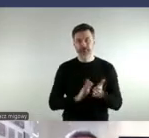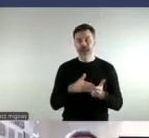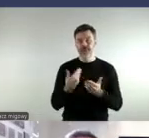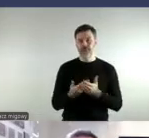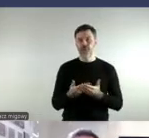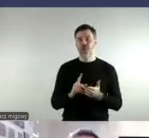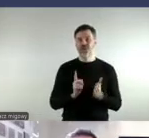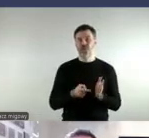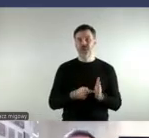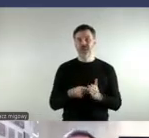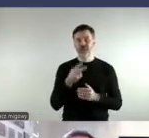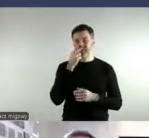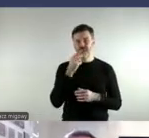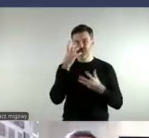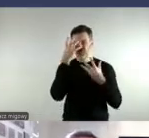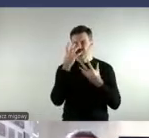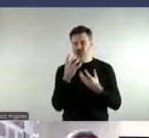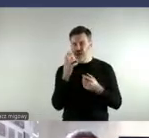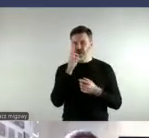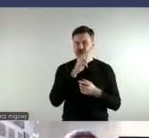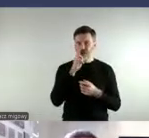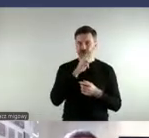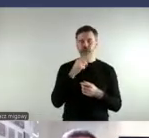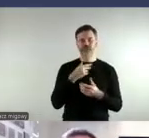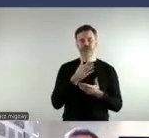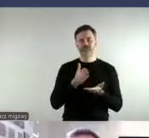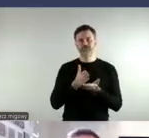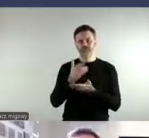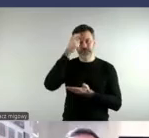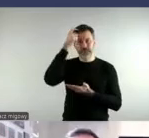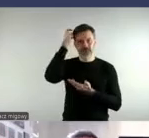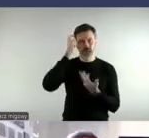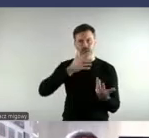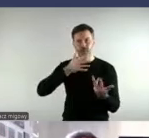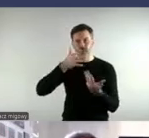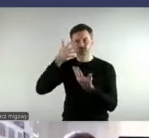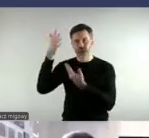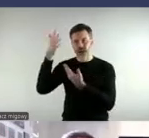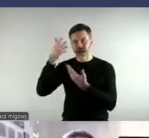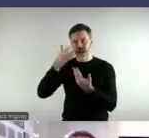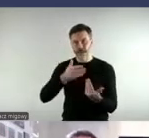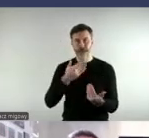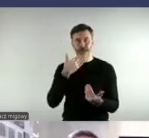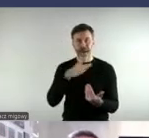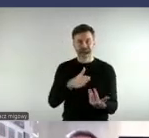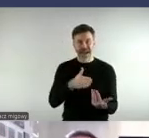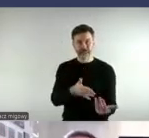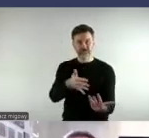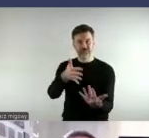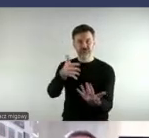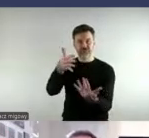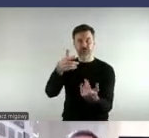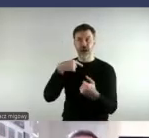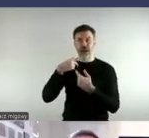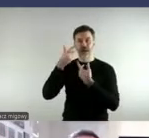Here you jak see przy another znikomej widoczności wspieraliśmy example, for naszą example, with Państwową Straż very Pożarną bad przy seeing gaszeniu conditions, we pożarów, supported wykorzystaniu drona z the fire termowizją, brigade przy using our szukaniu